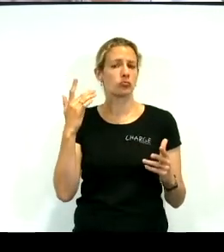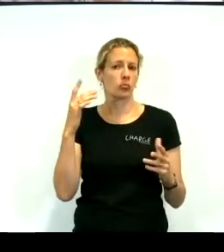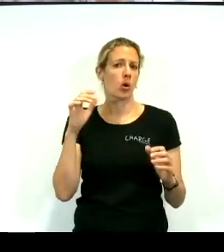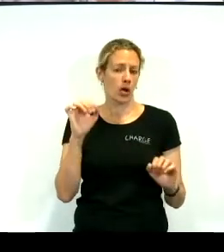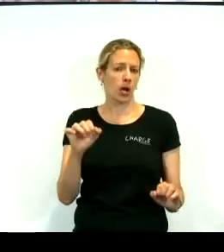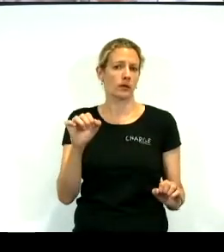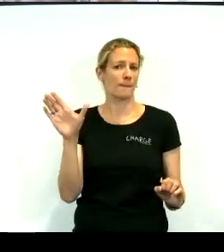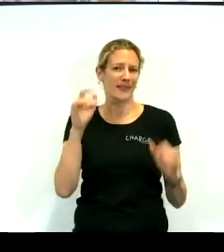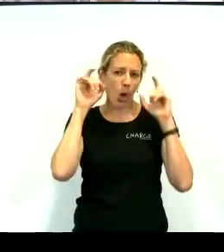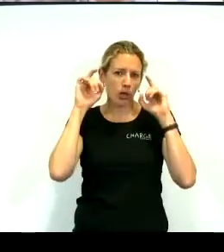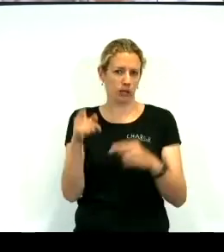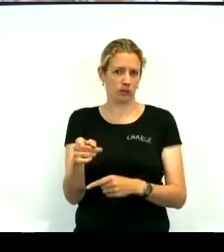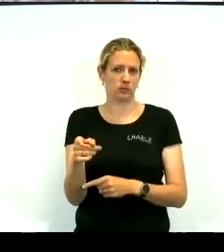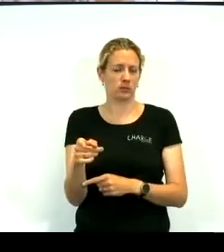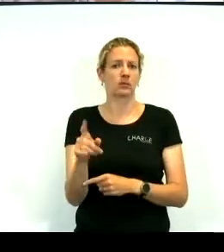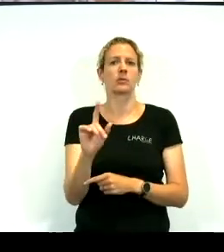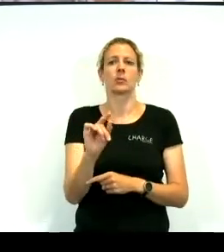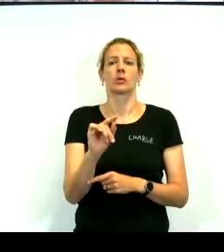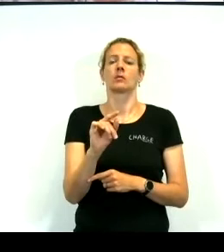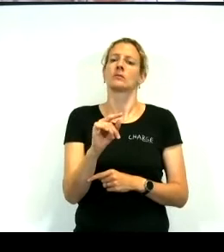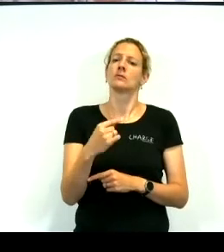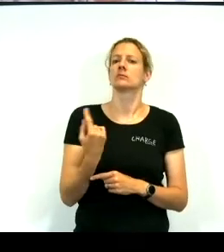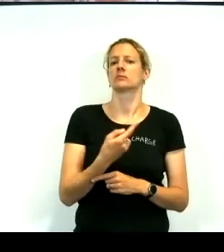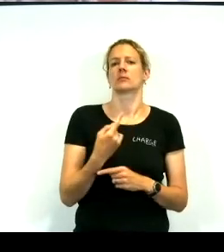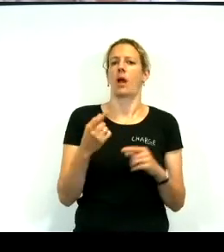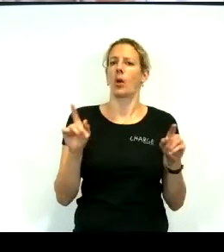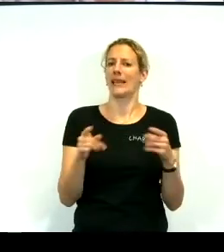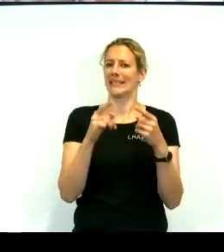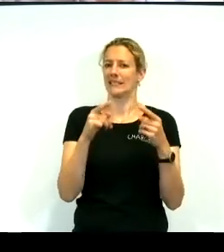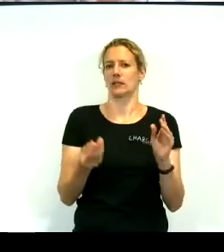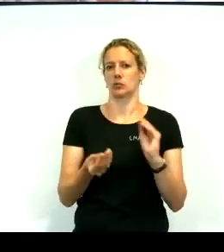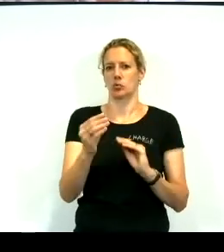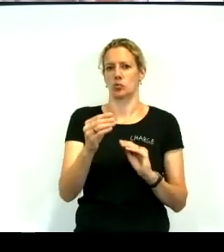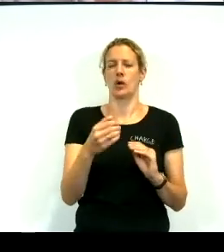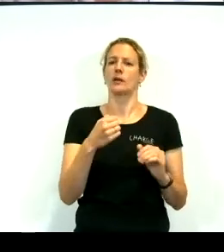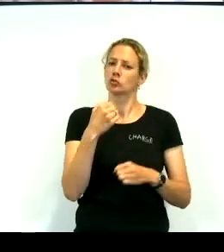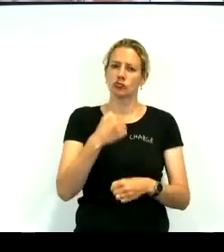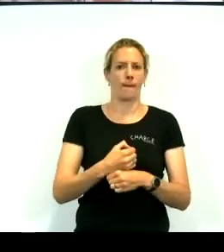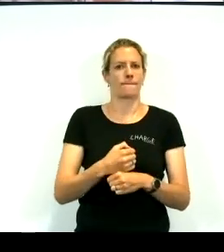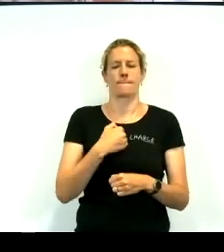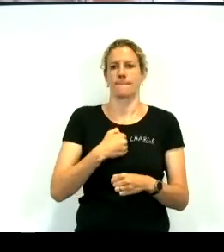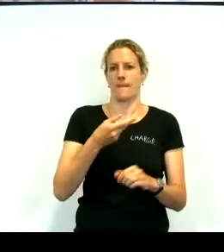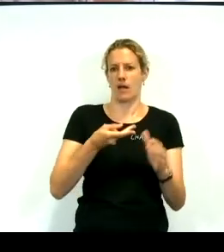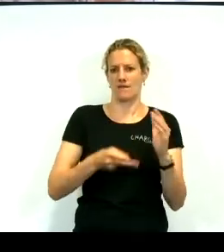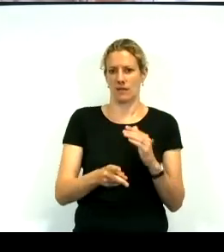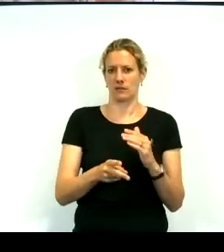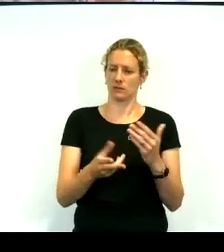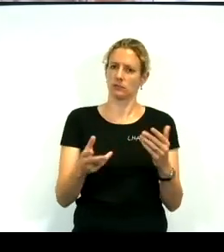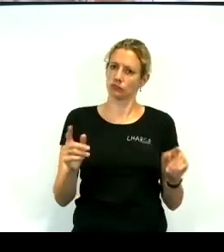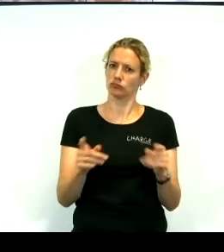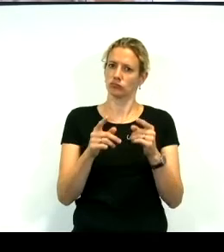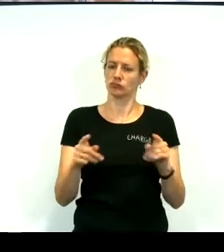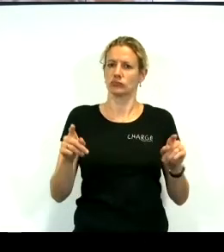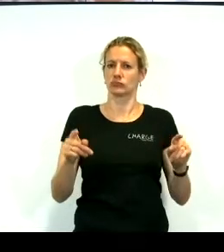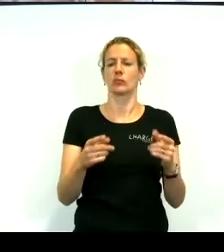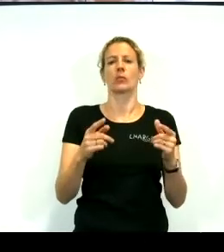song. And so we then played bath time with her, with the doll,